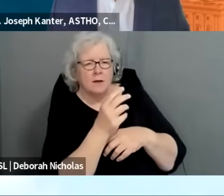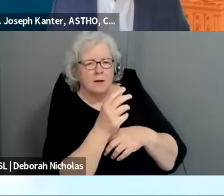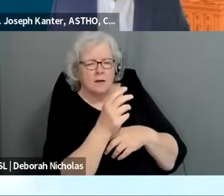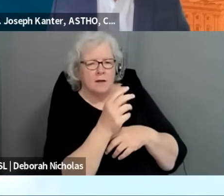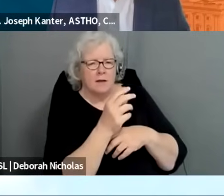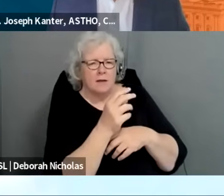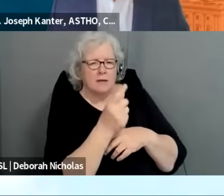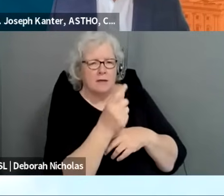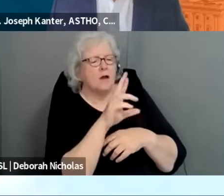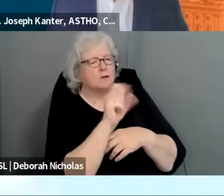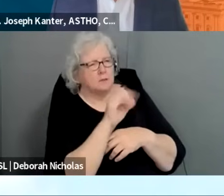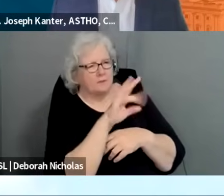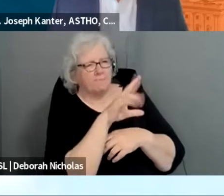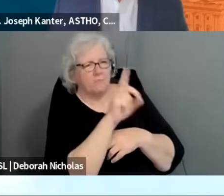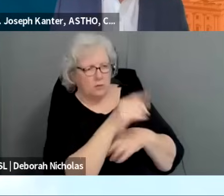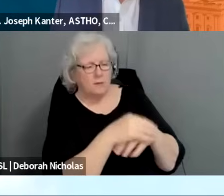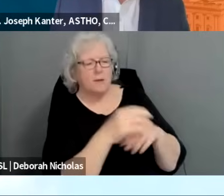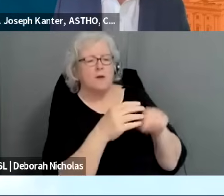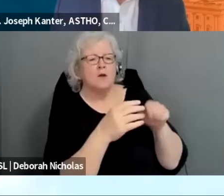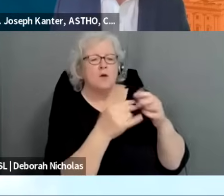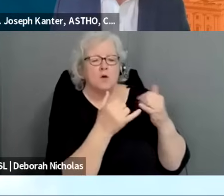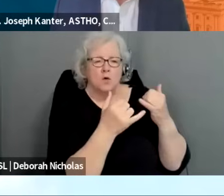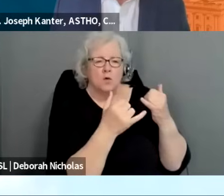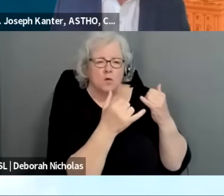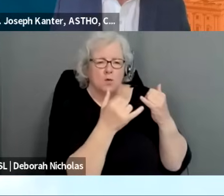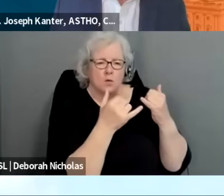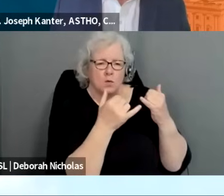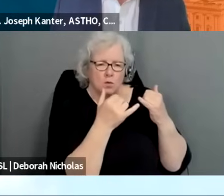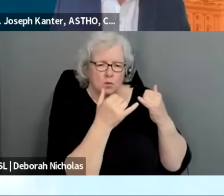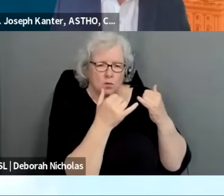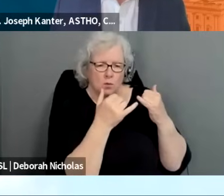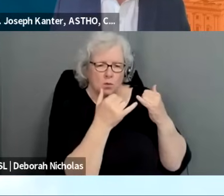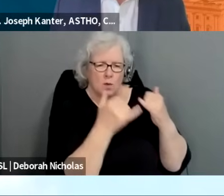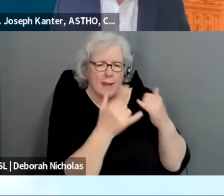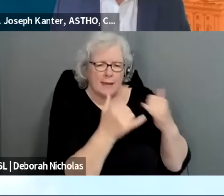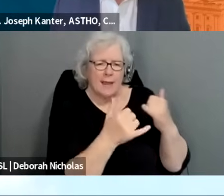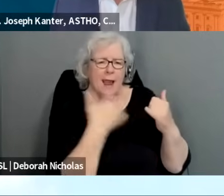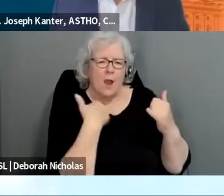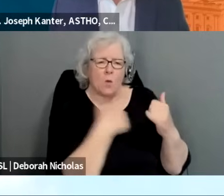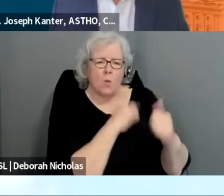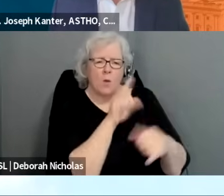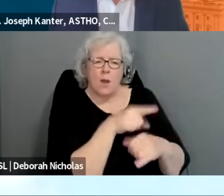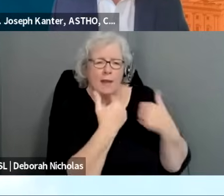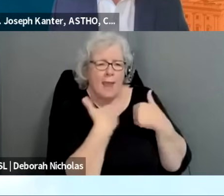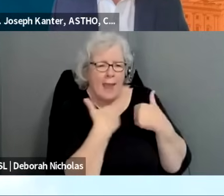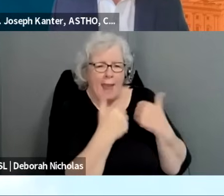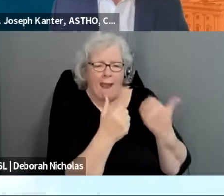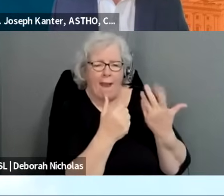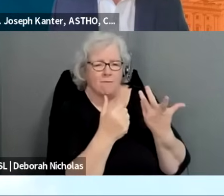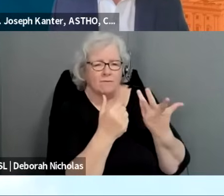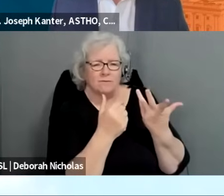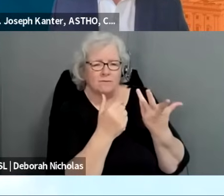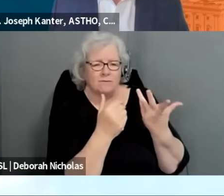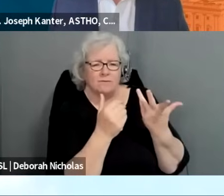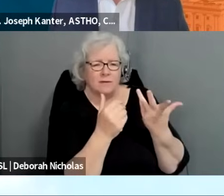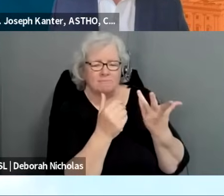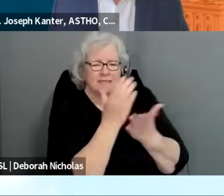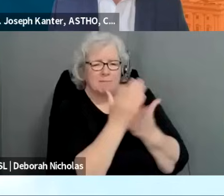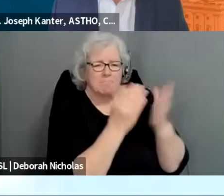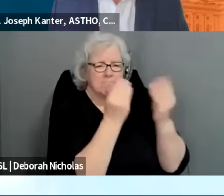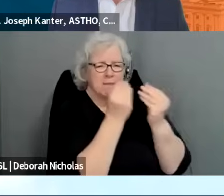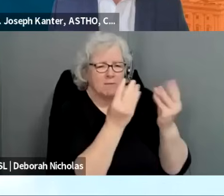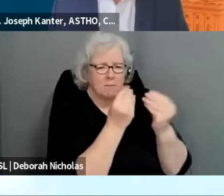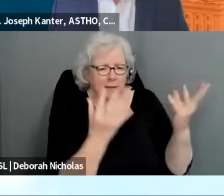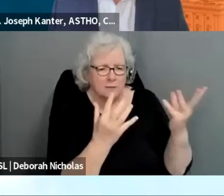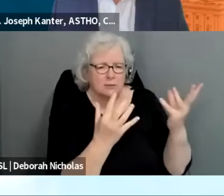We have tried to address those by assuring folks what the process is for